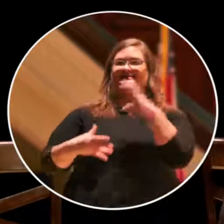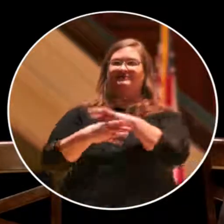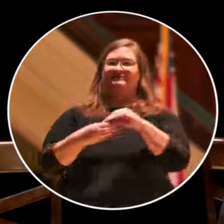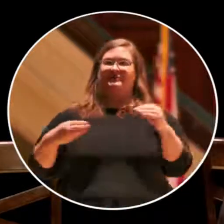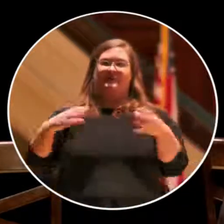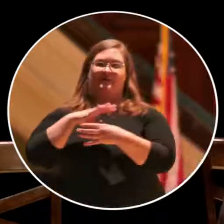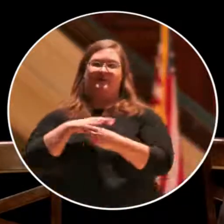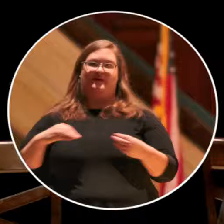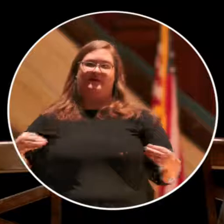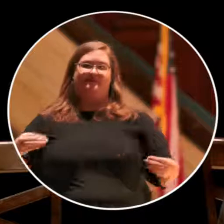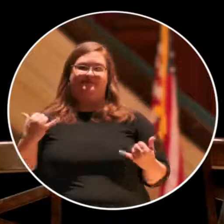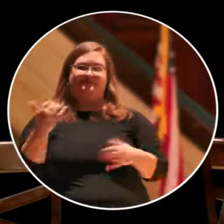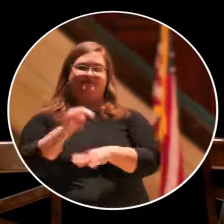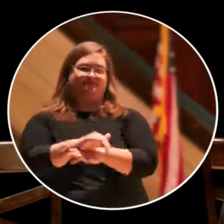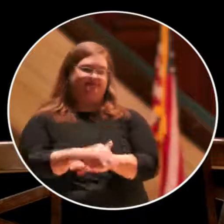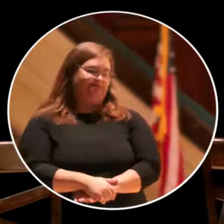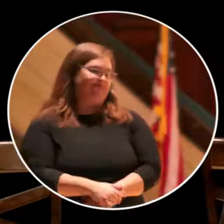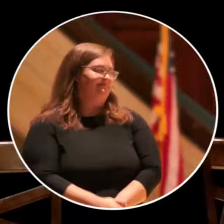of the night,